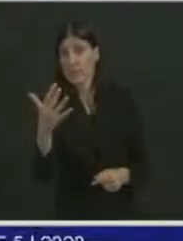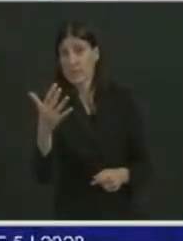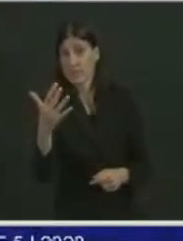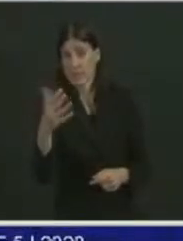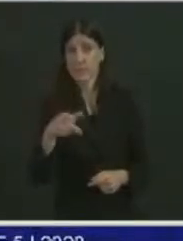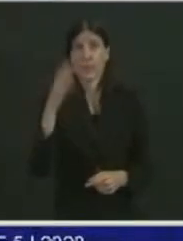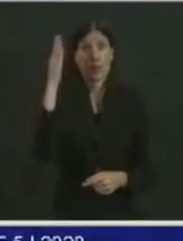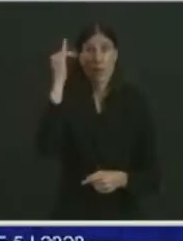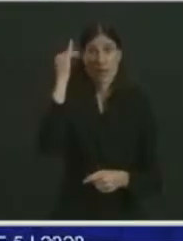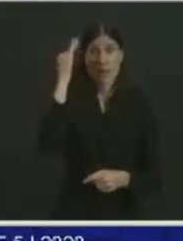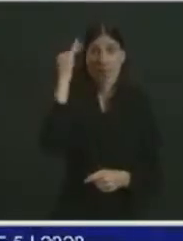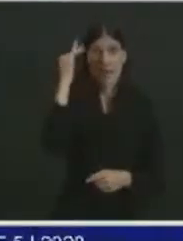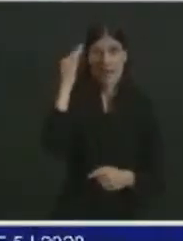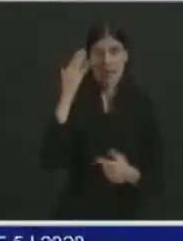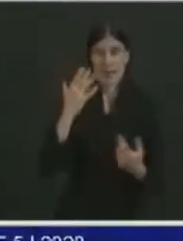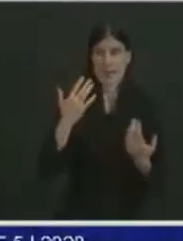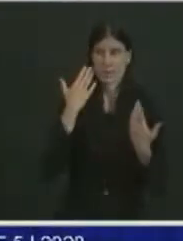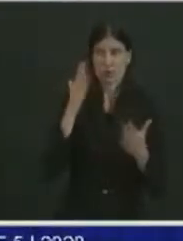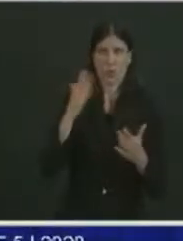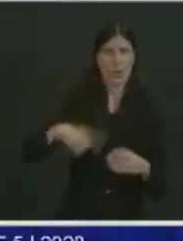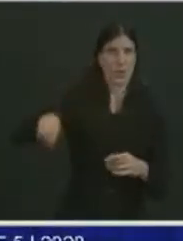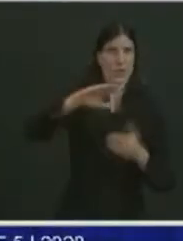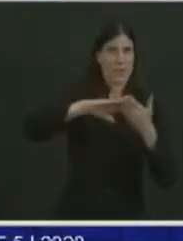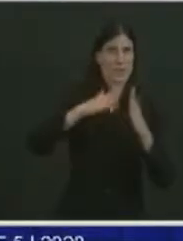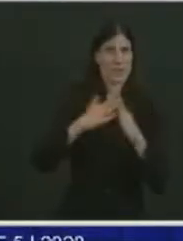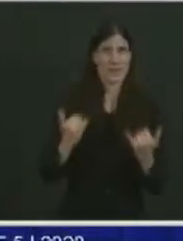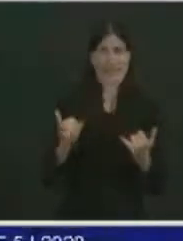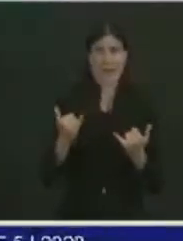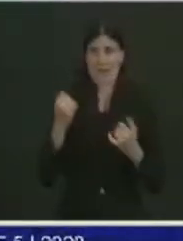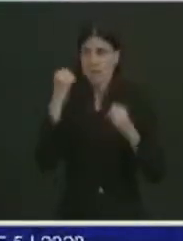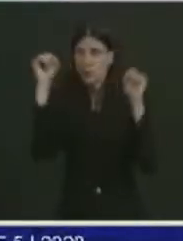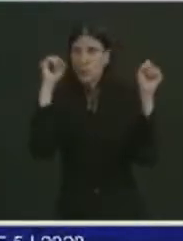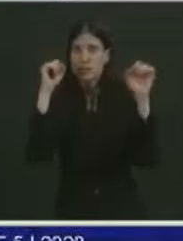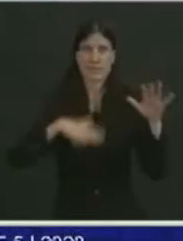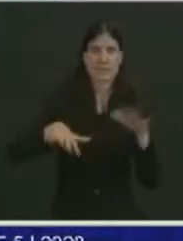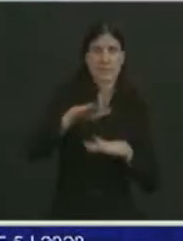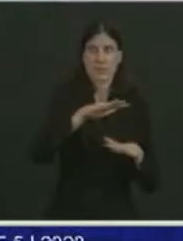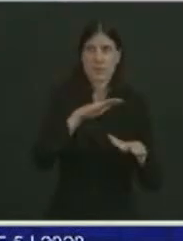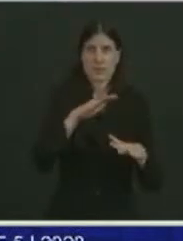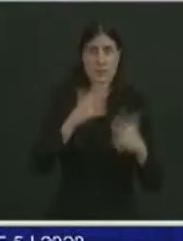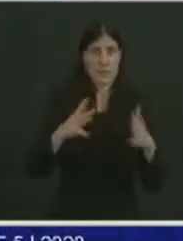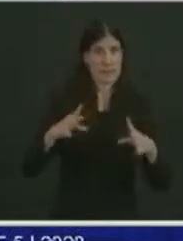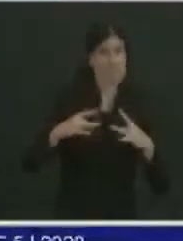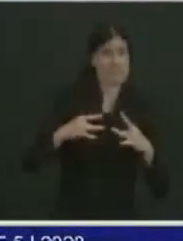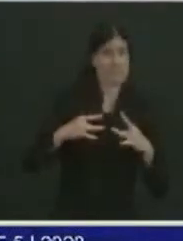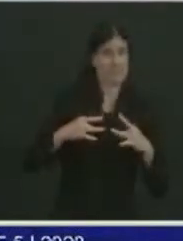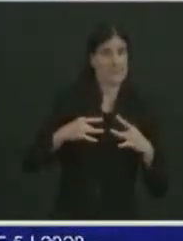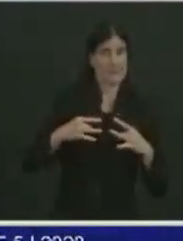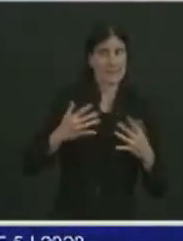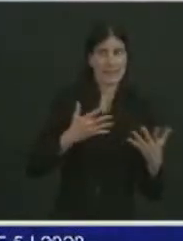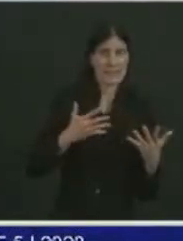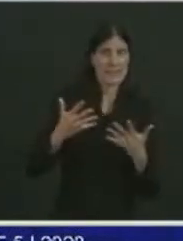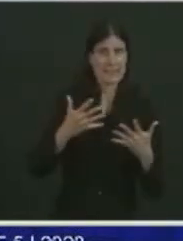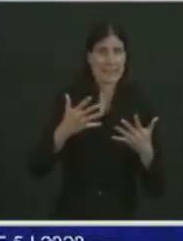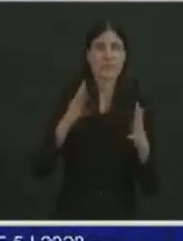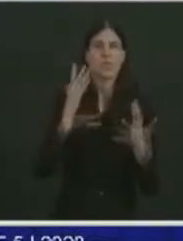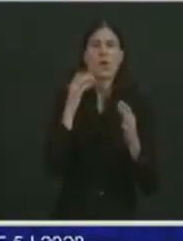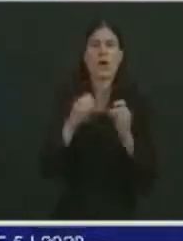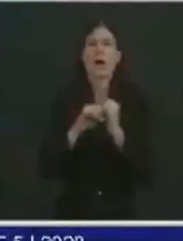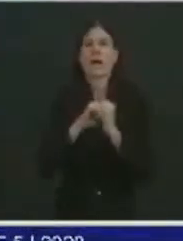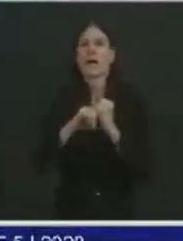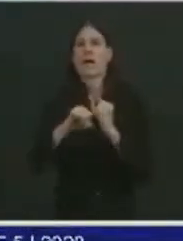the key. If symptoms develop, you are already home and out of a public venue where the risk of